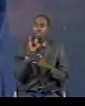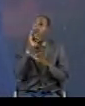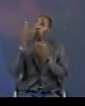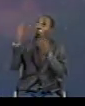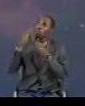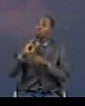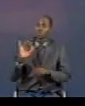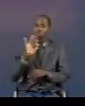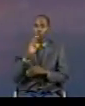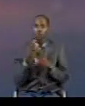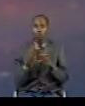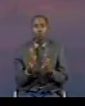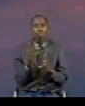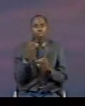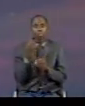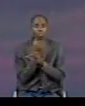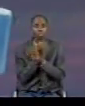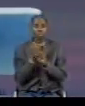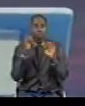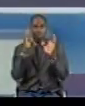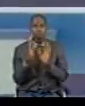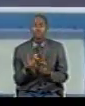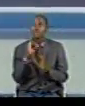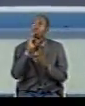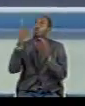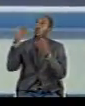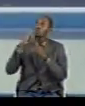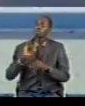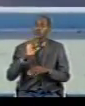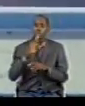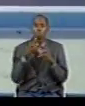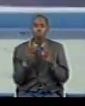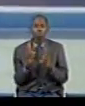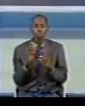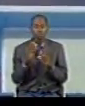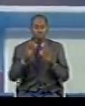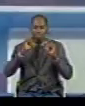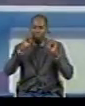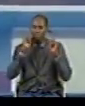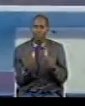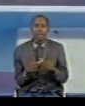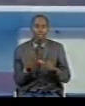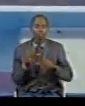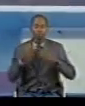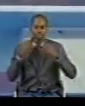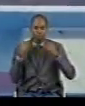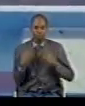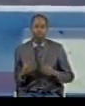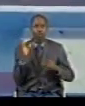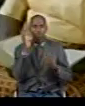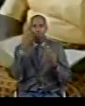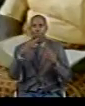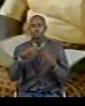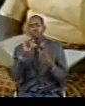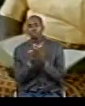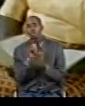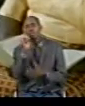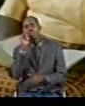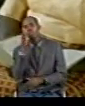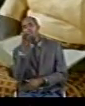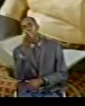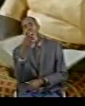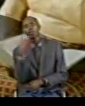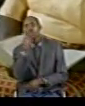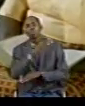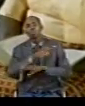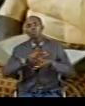Your Redeemer is coming your way. Suddenly, strength will come to that woman there that doesn't have